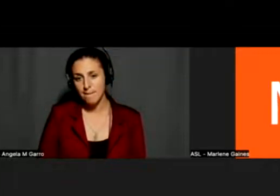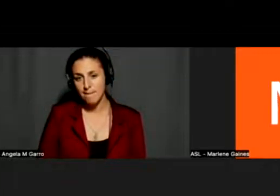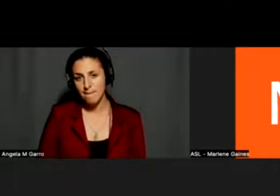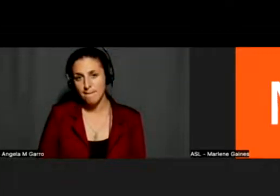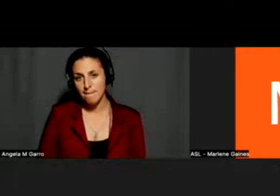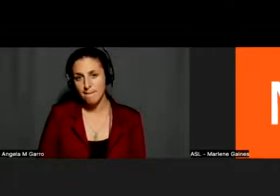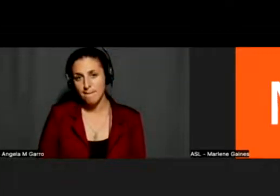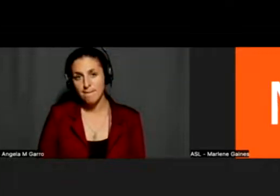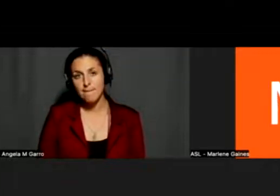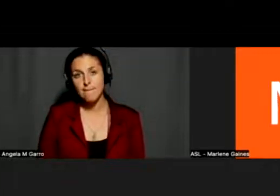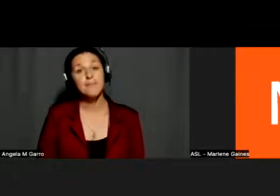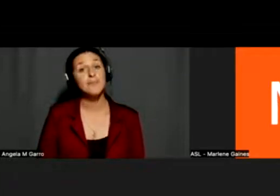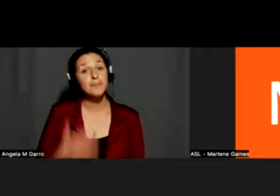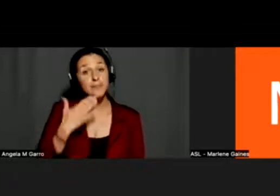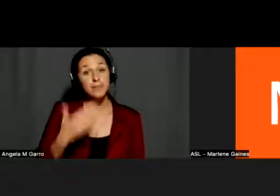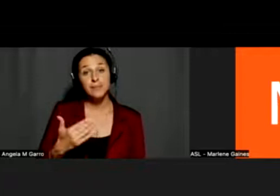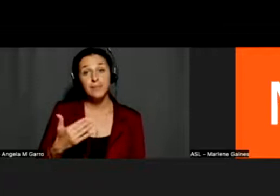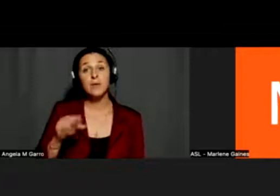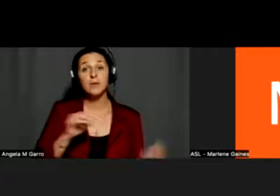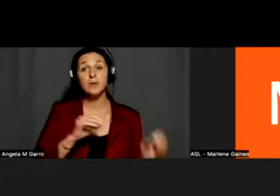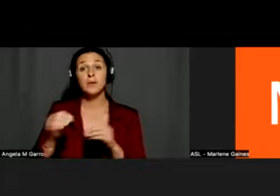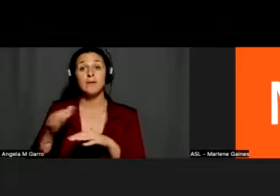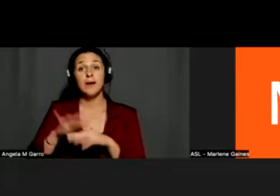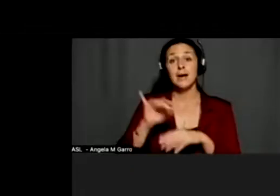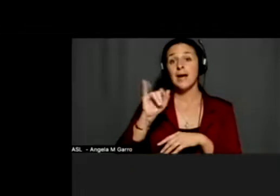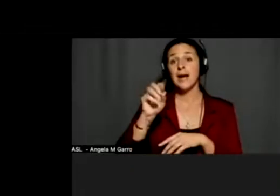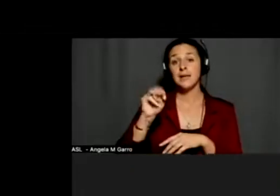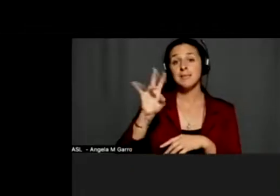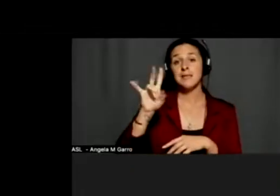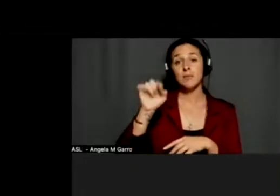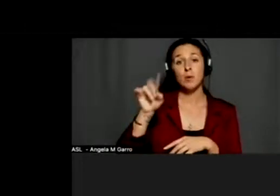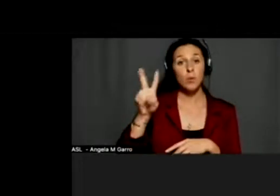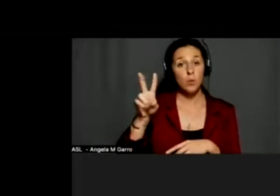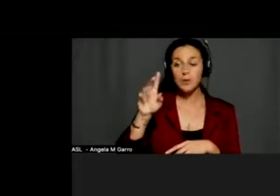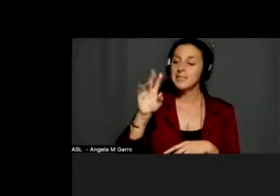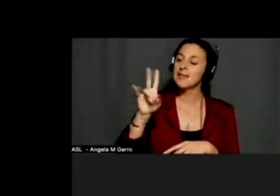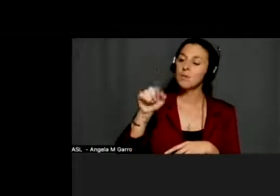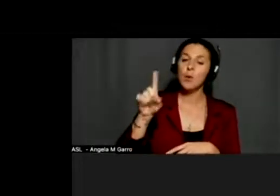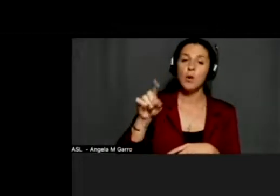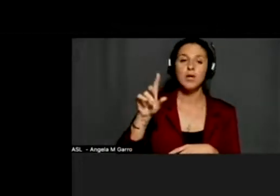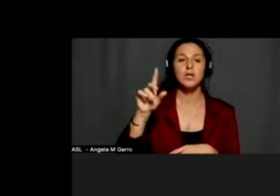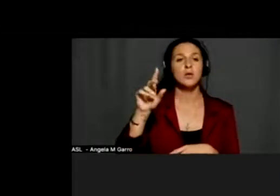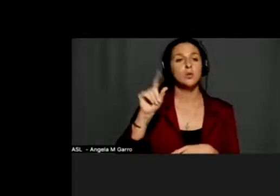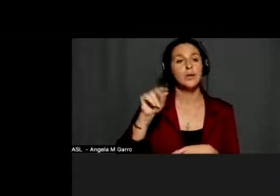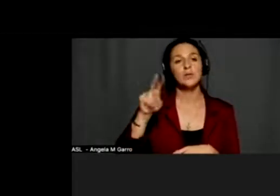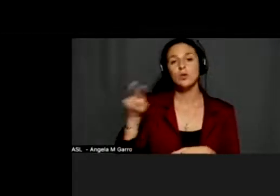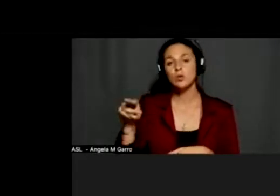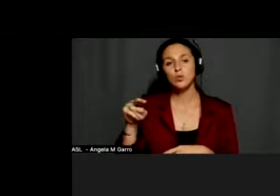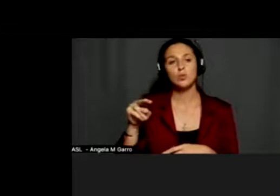Okay, thank you. We will move on to item 7.1, 2022 Summer School Program